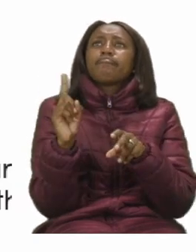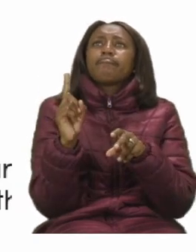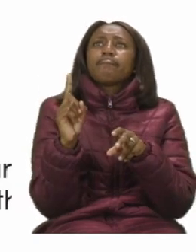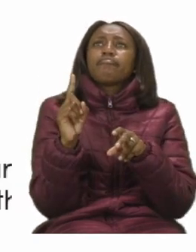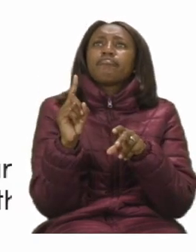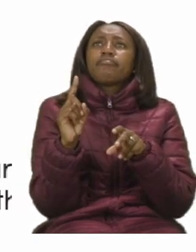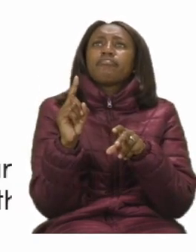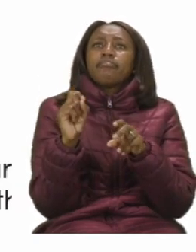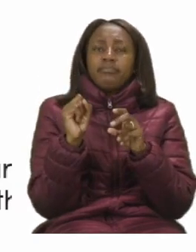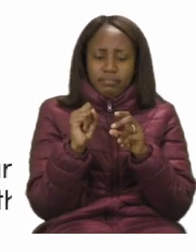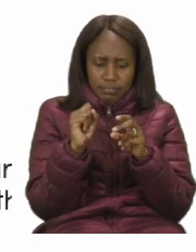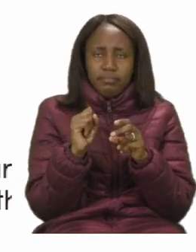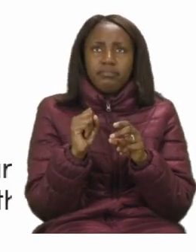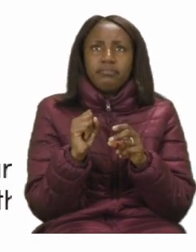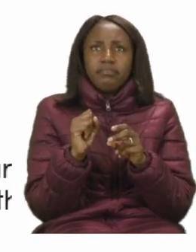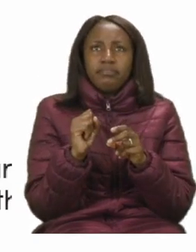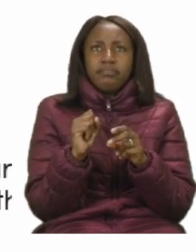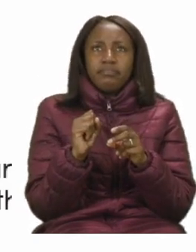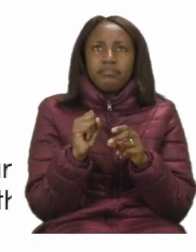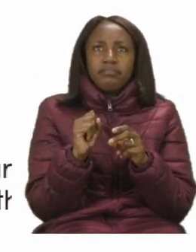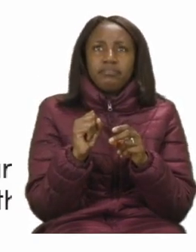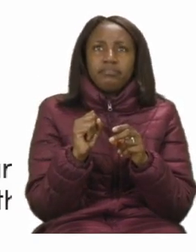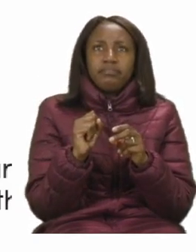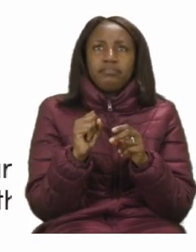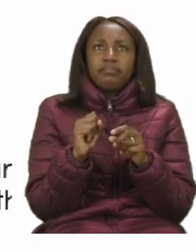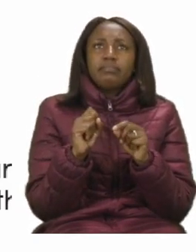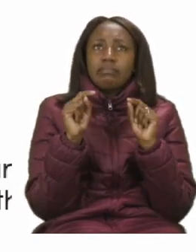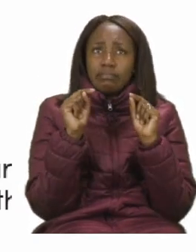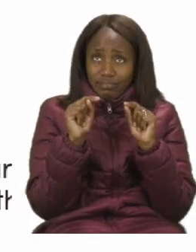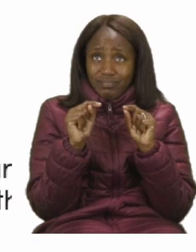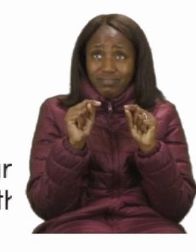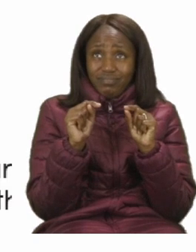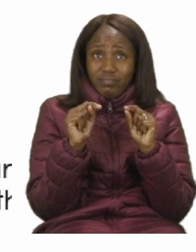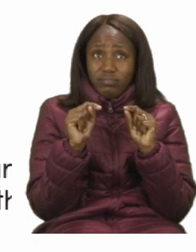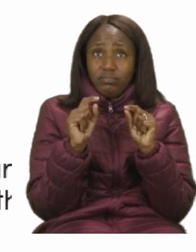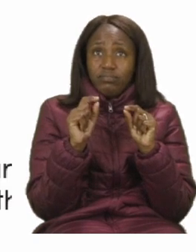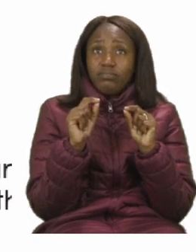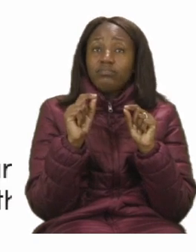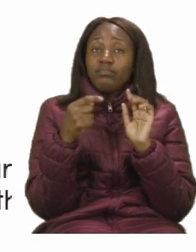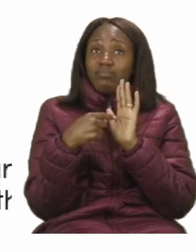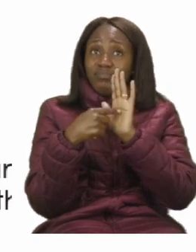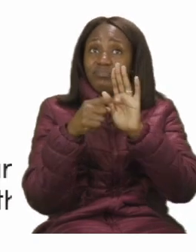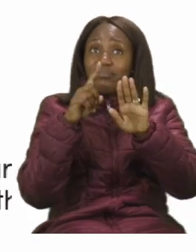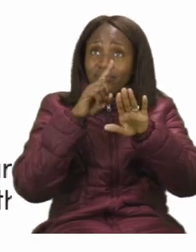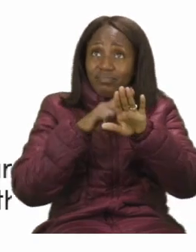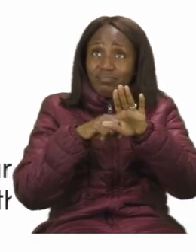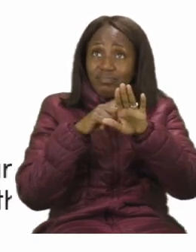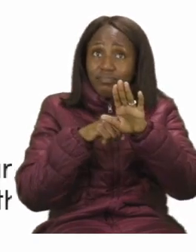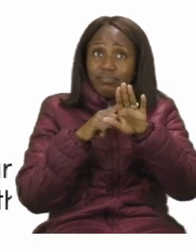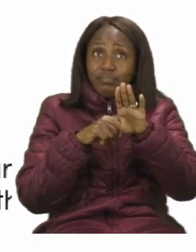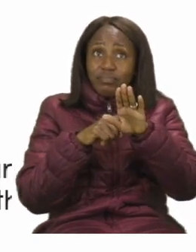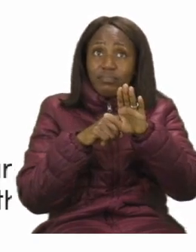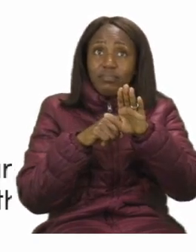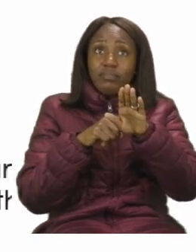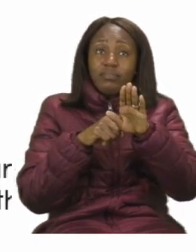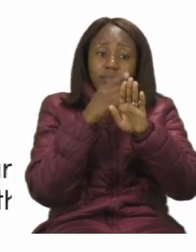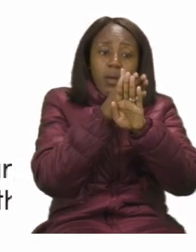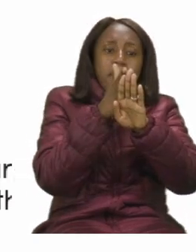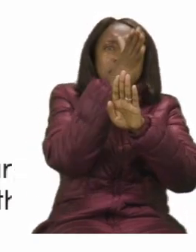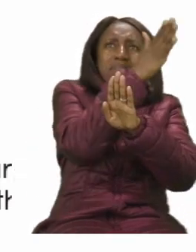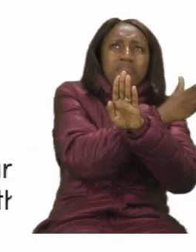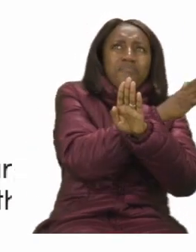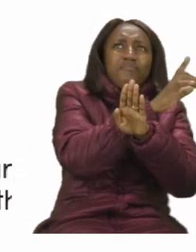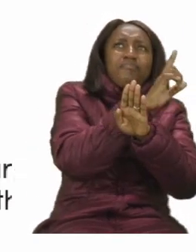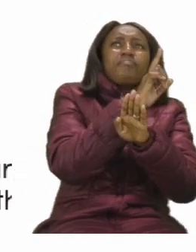it is. Okay, and then you have to draw and write in the times to show half an hour